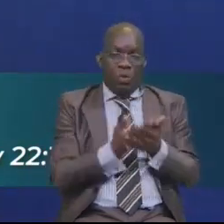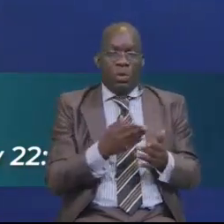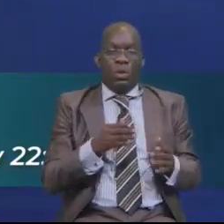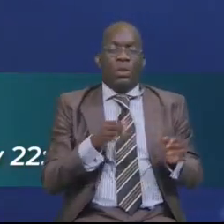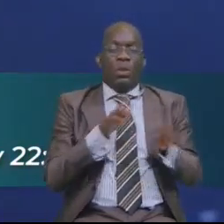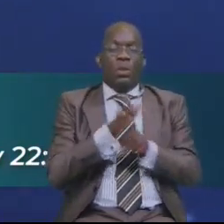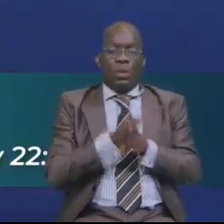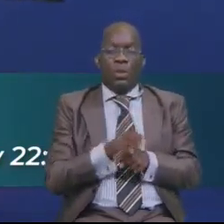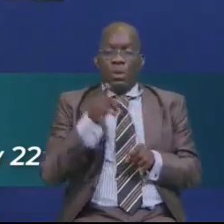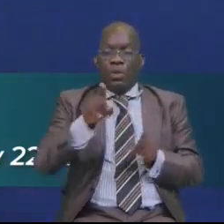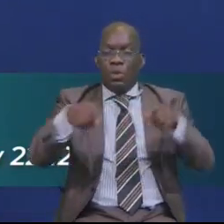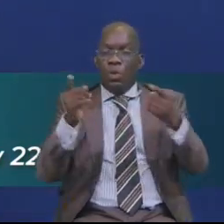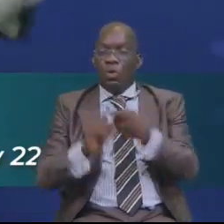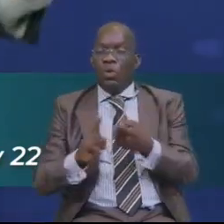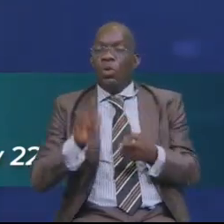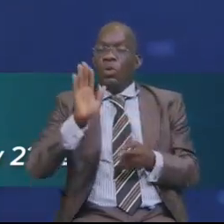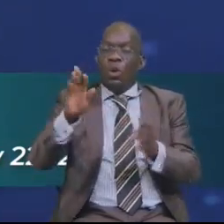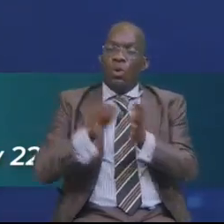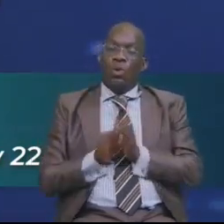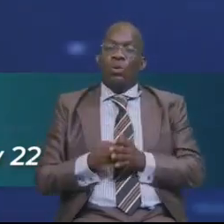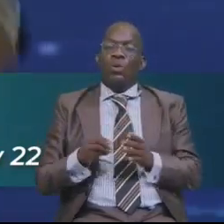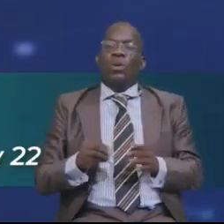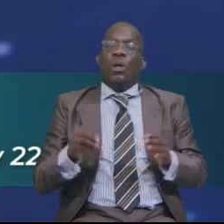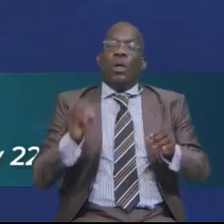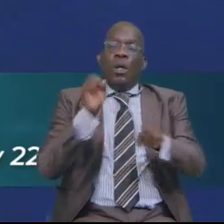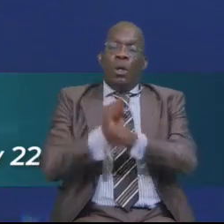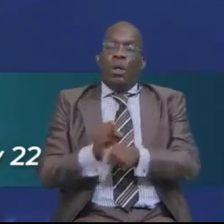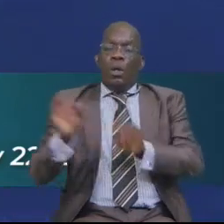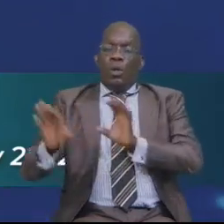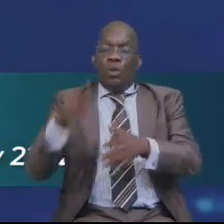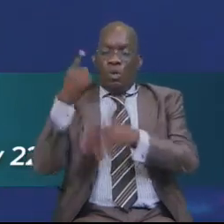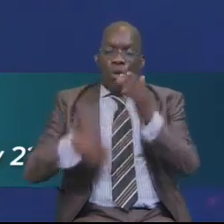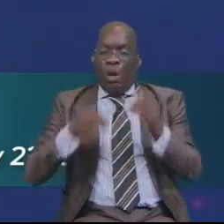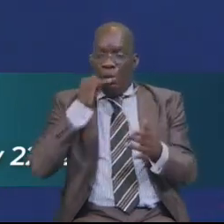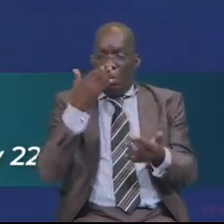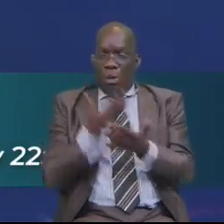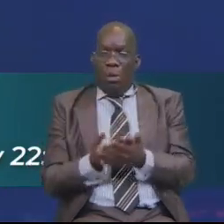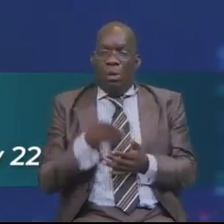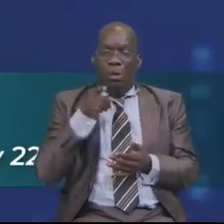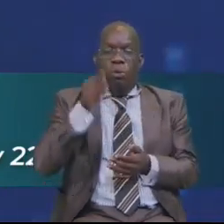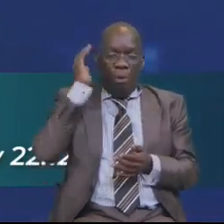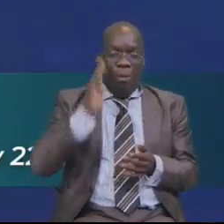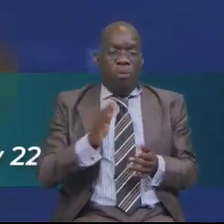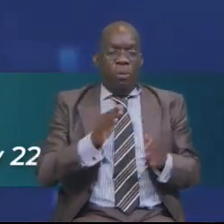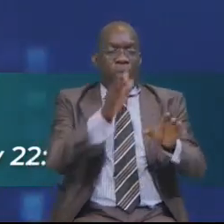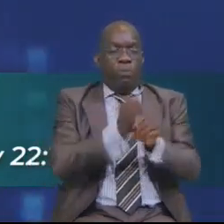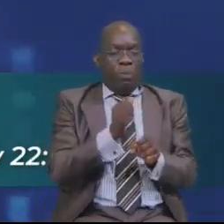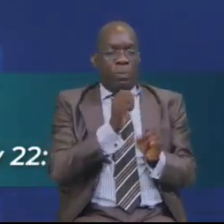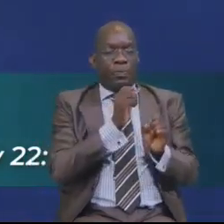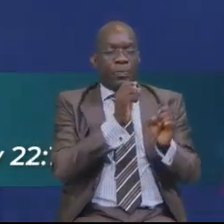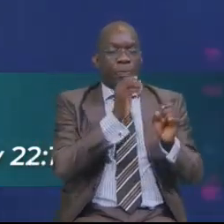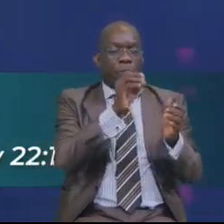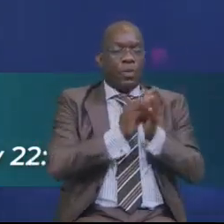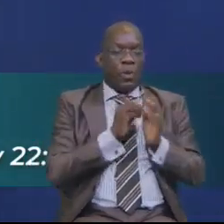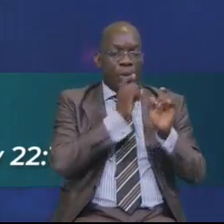You go to your own field and do what is good enough. He will receive his reward from the Lord, and